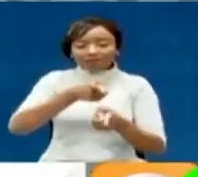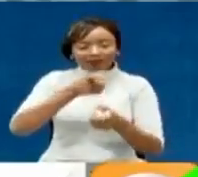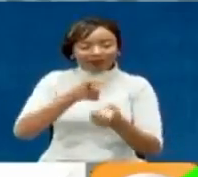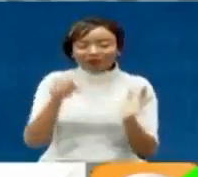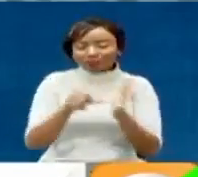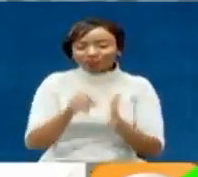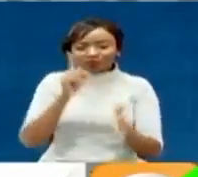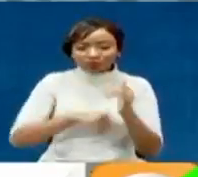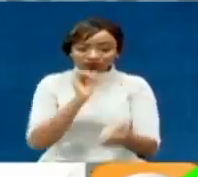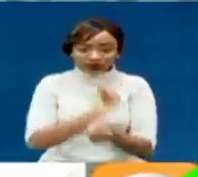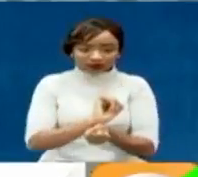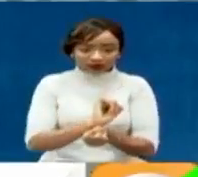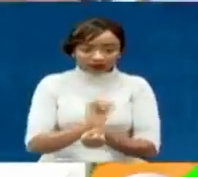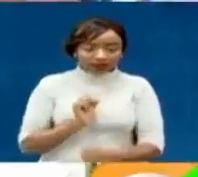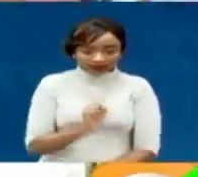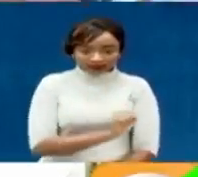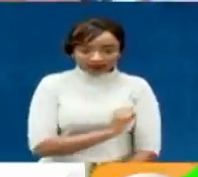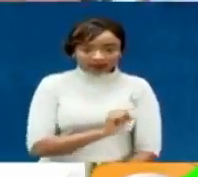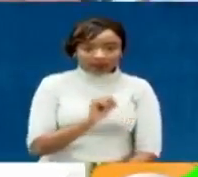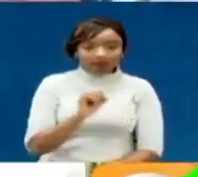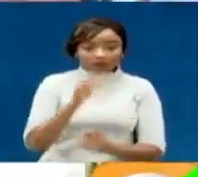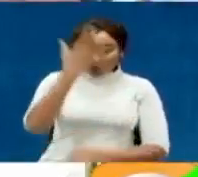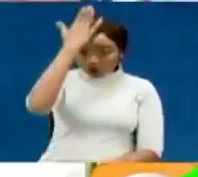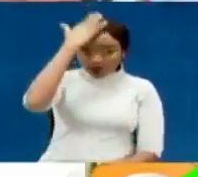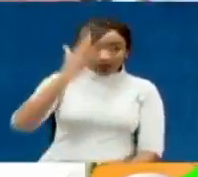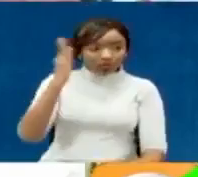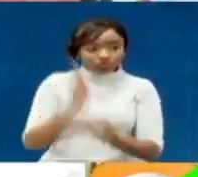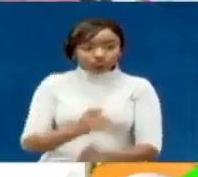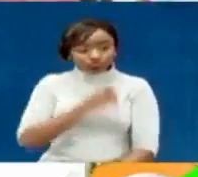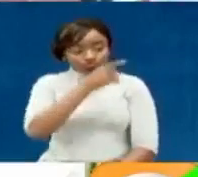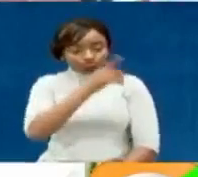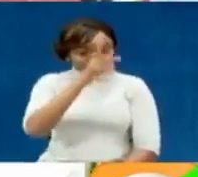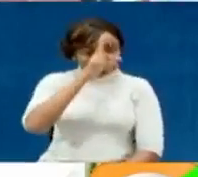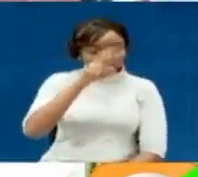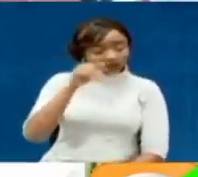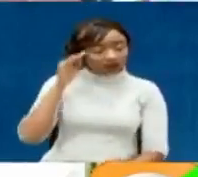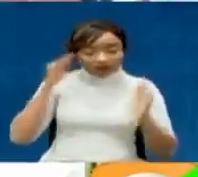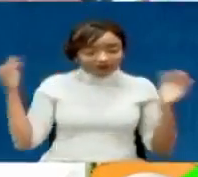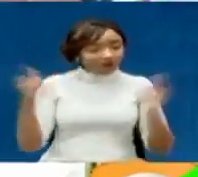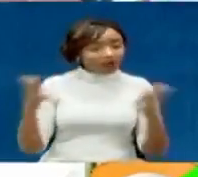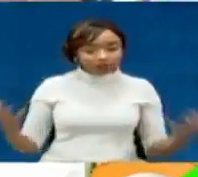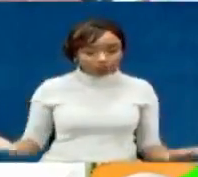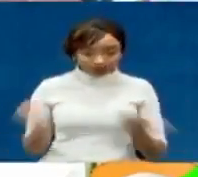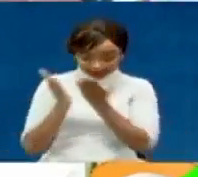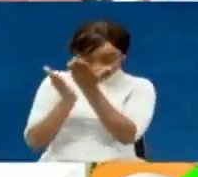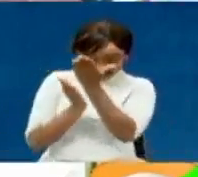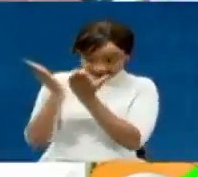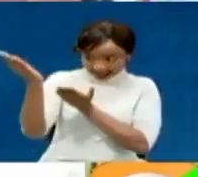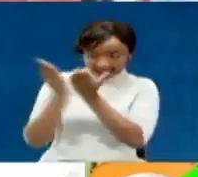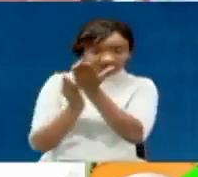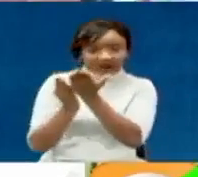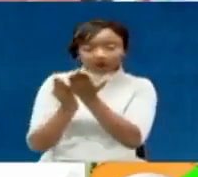ya Jumatatu. You are entitled to the services of a